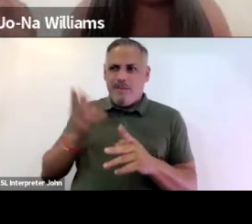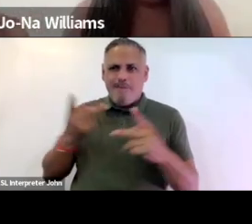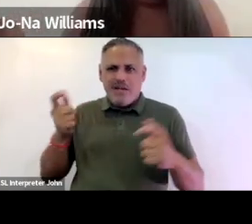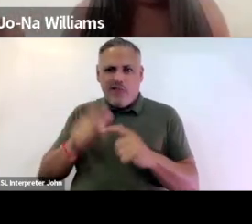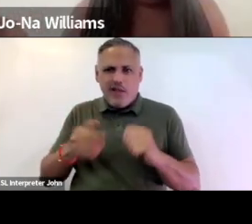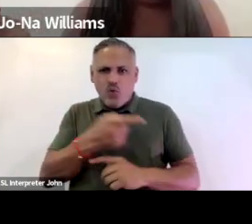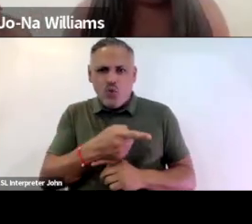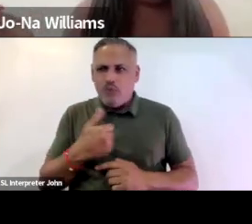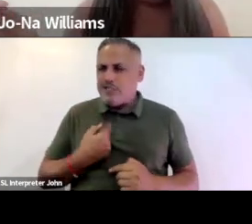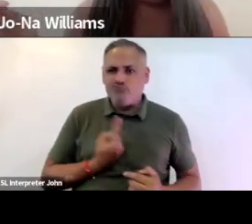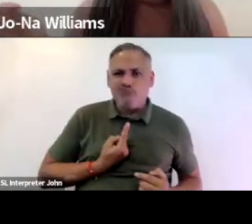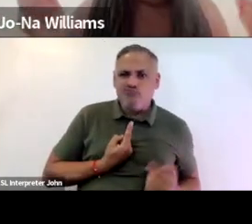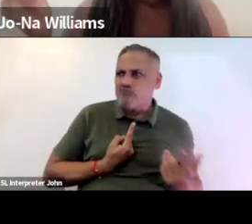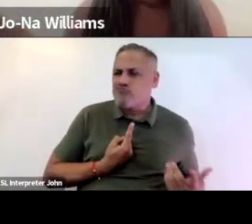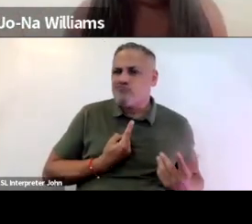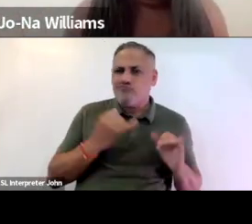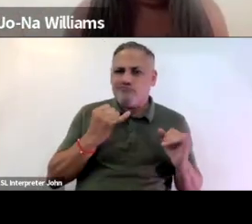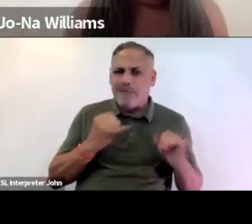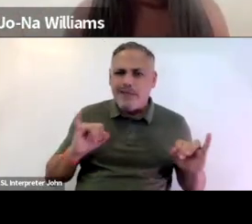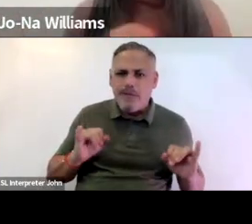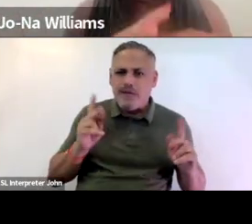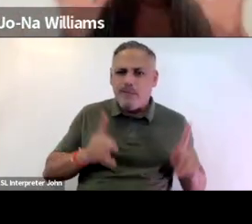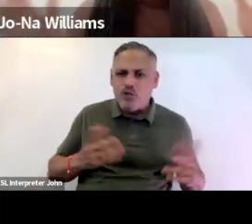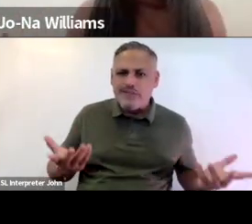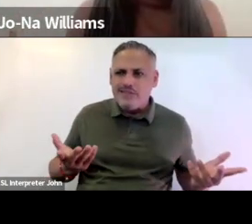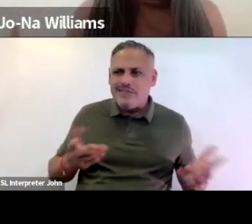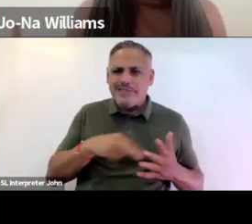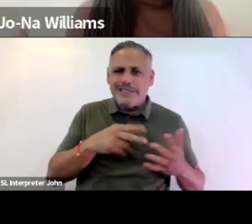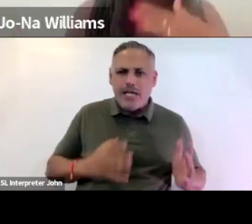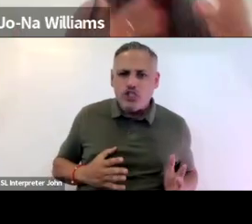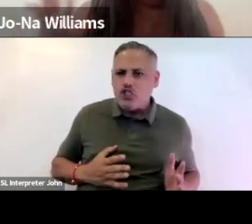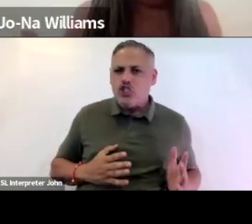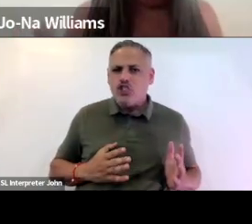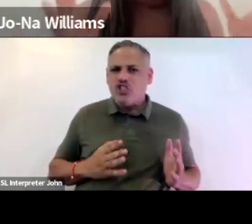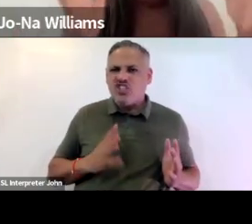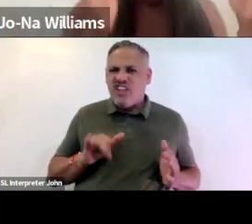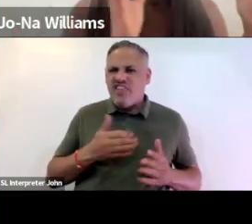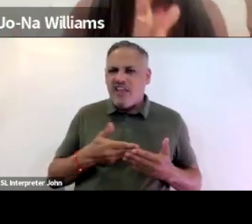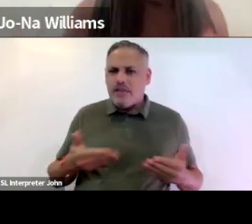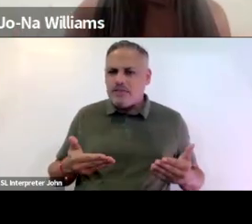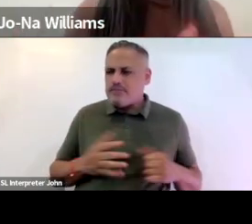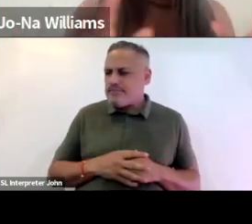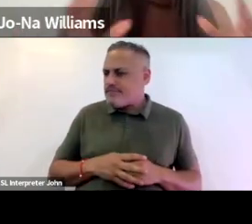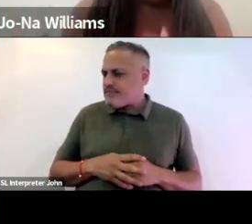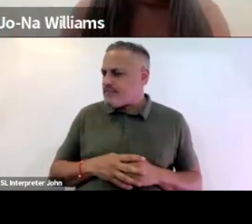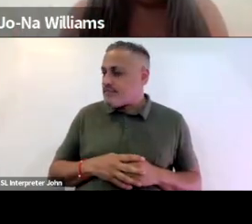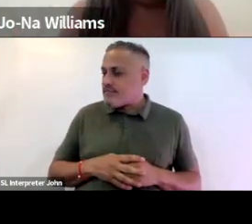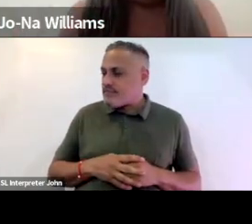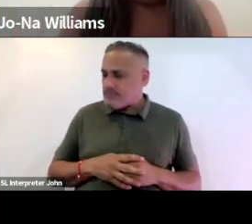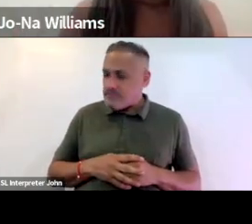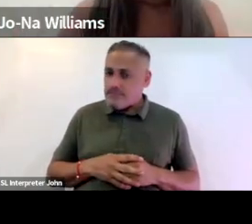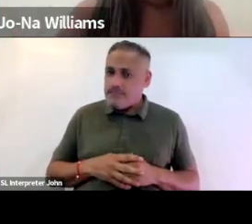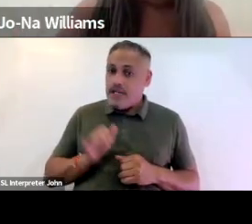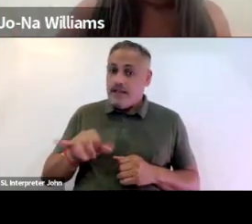you're just a lowly, dime a dozen dancer, those kinds of setups. You,